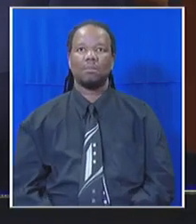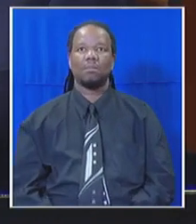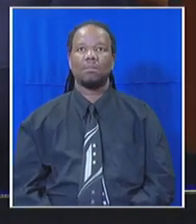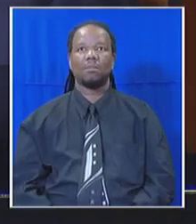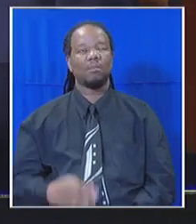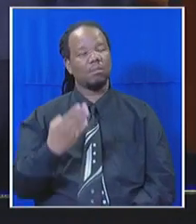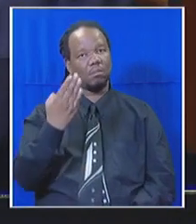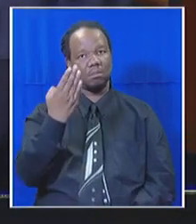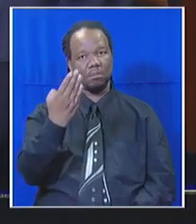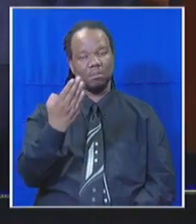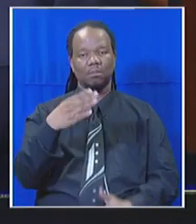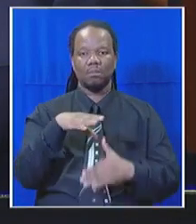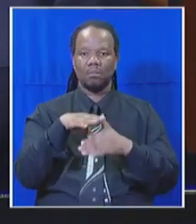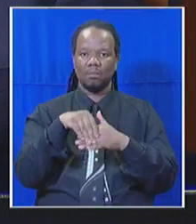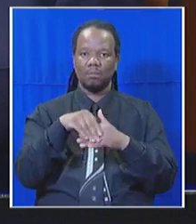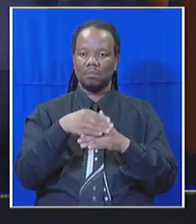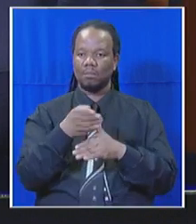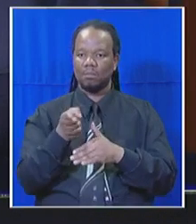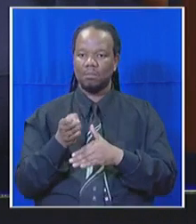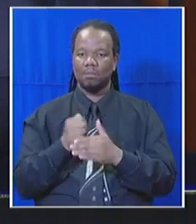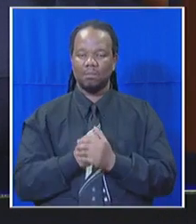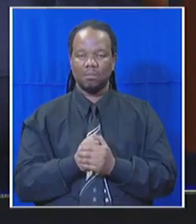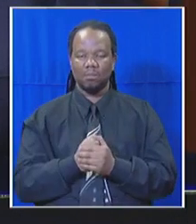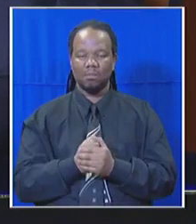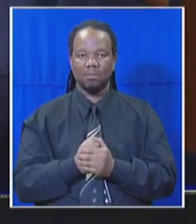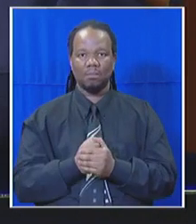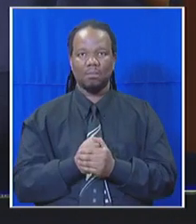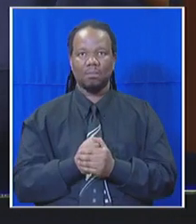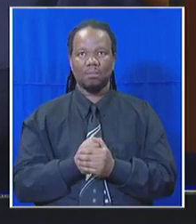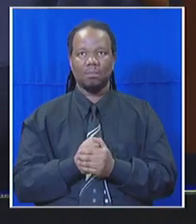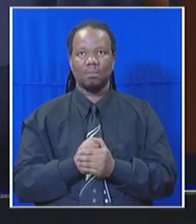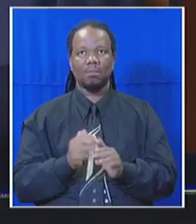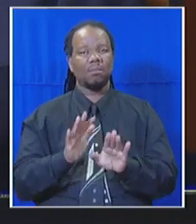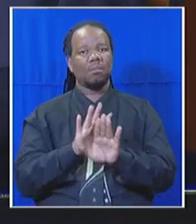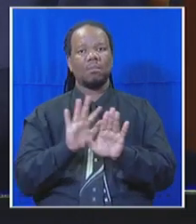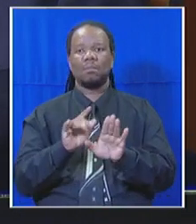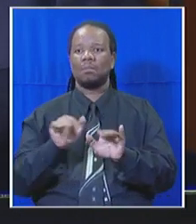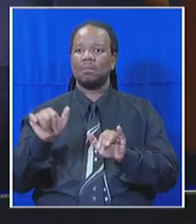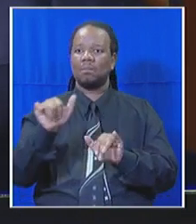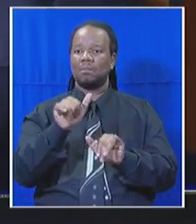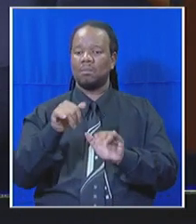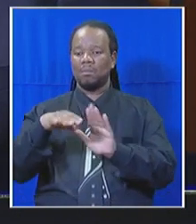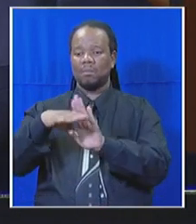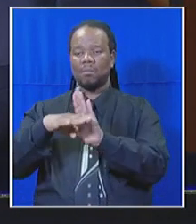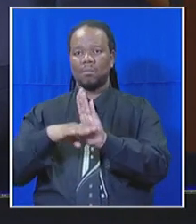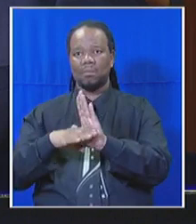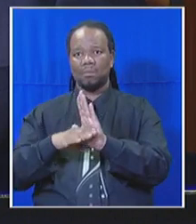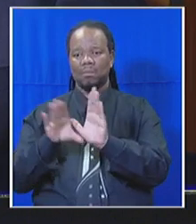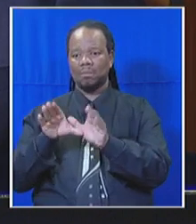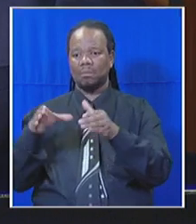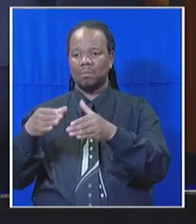Yes, honorable members, if there having been an agreement in the programming committee